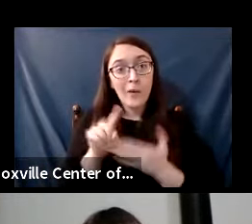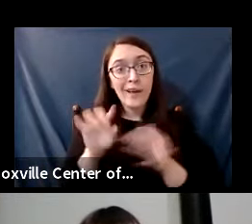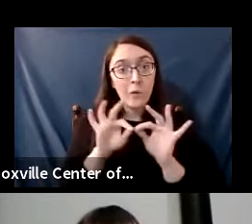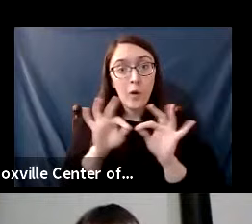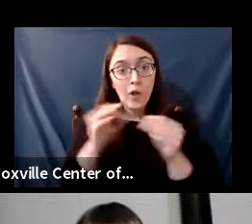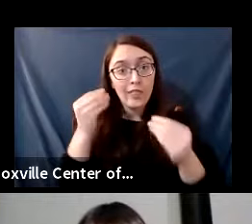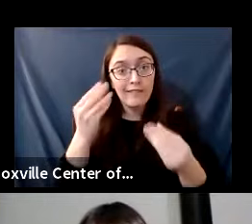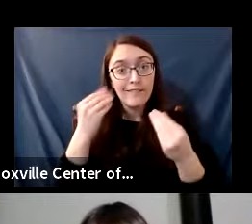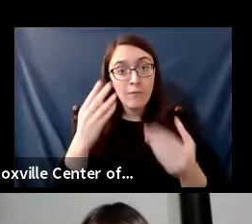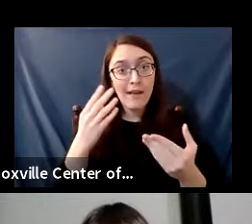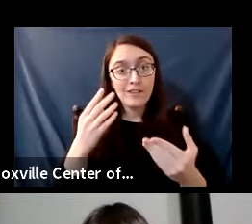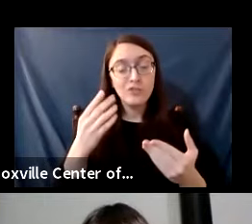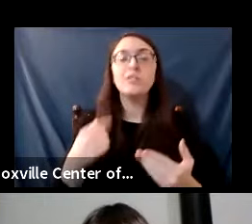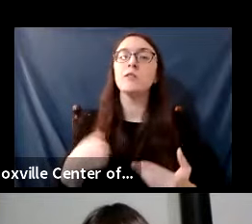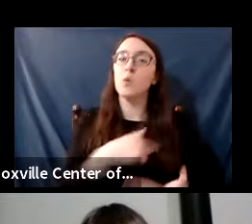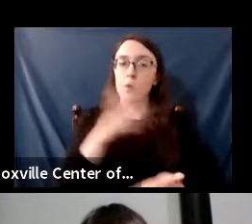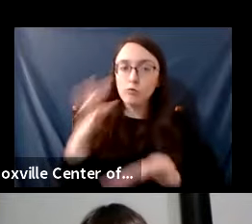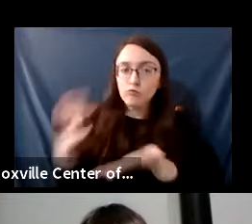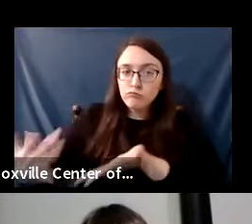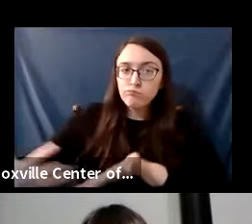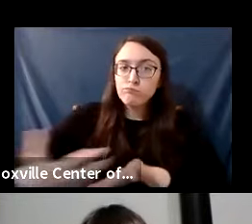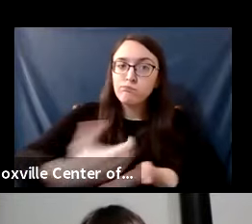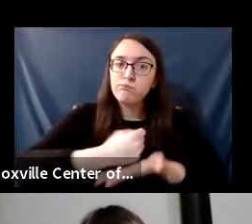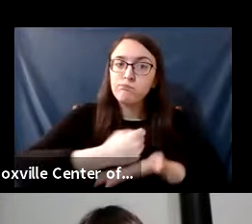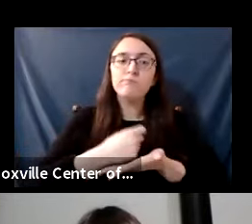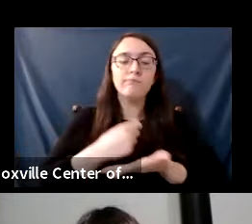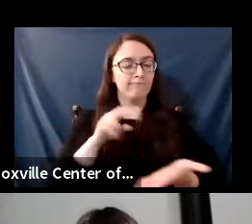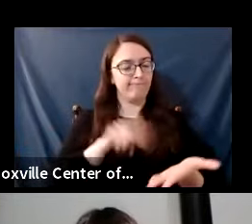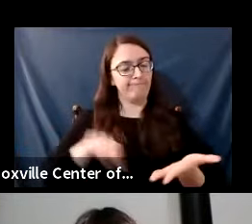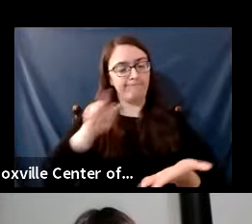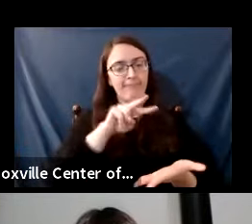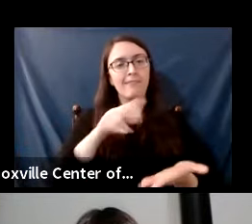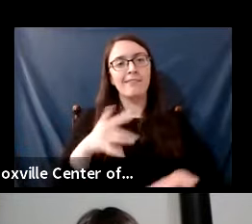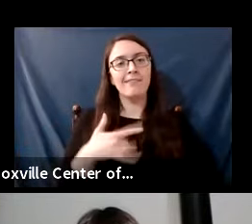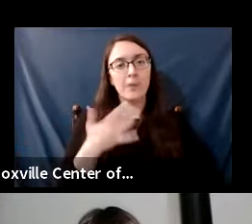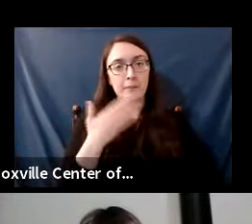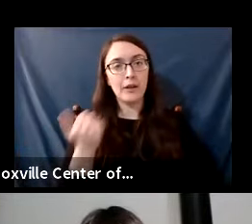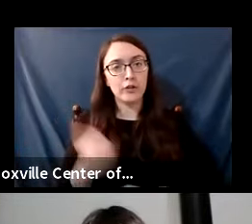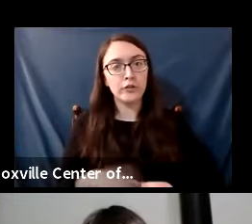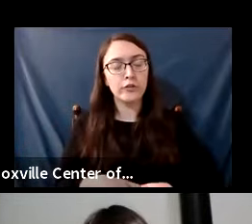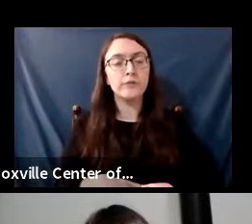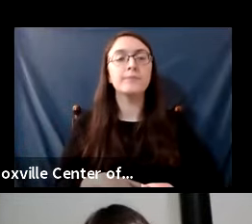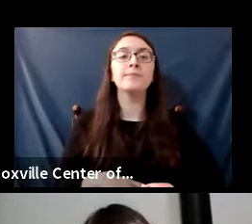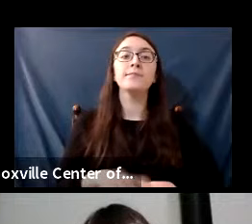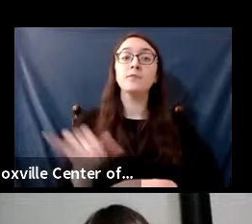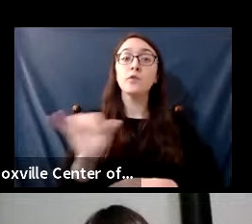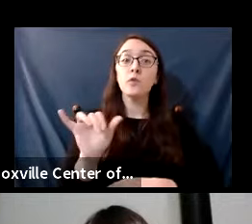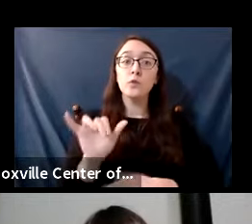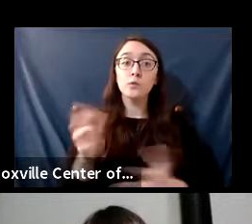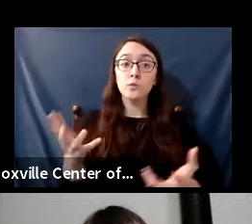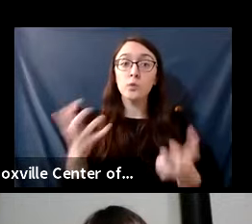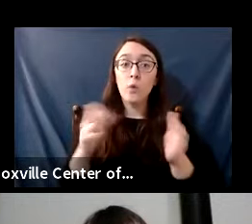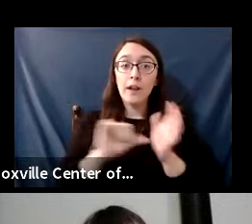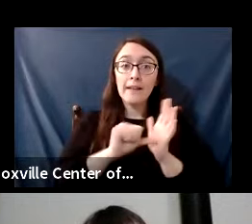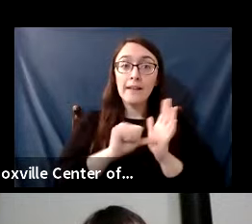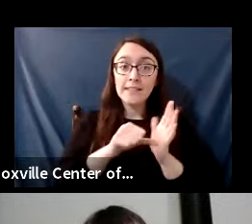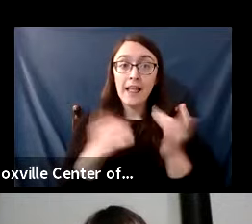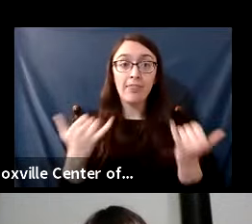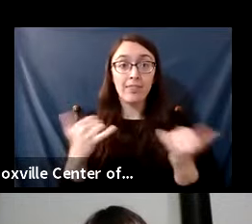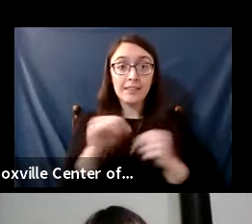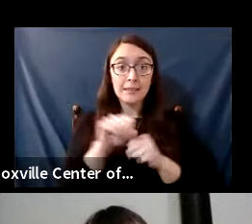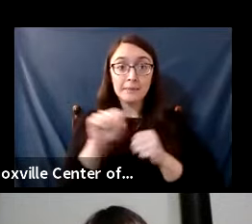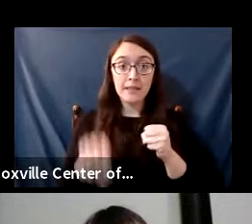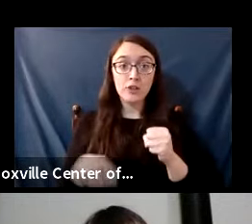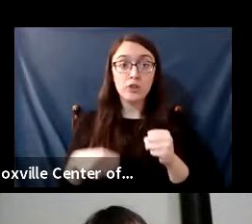that, then we'll be able to really feel better about where we are in that regard. I would also like to point out that this semester we have